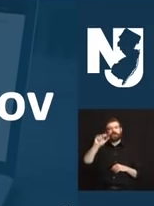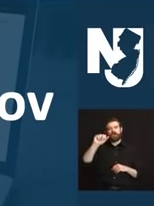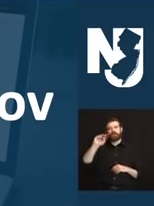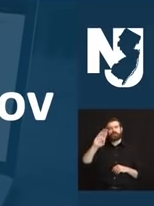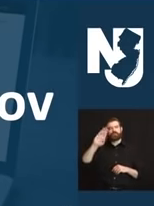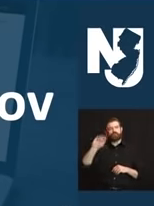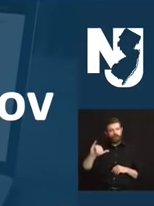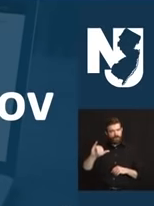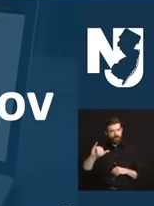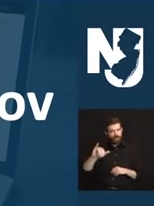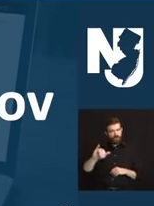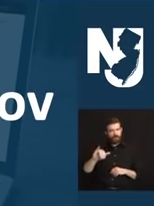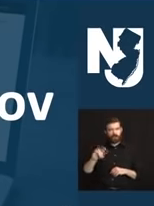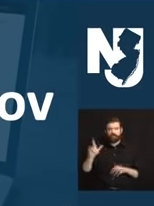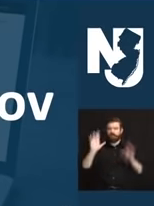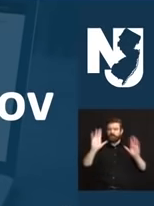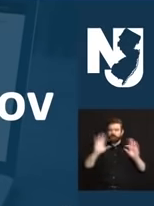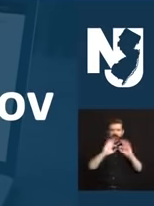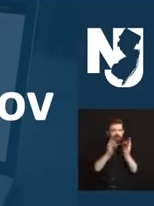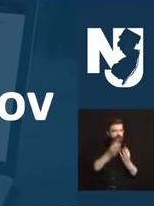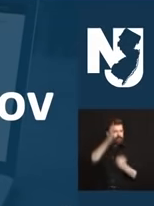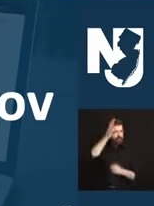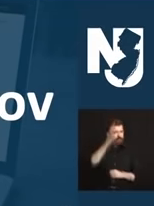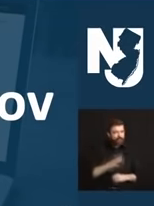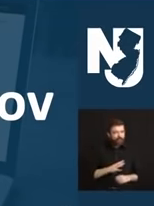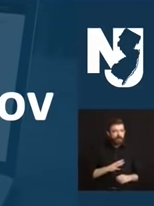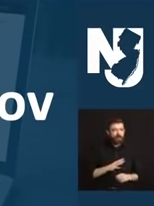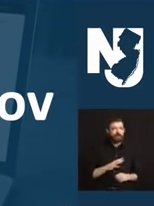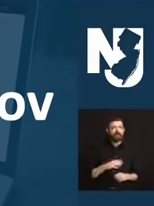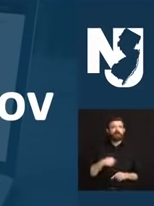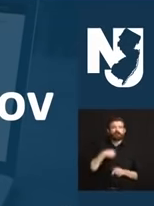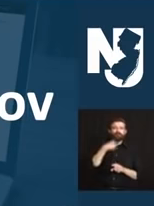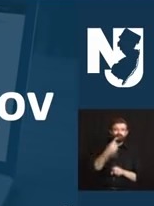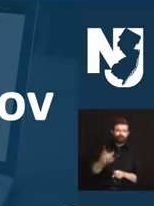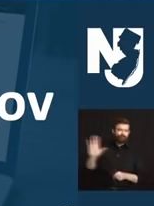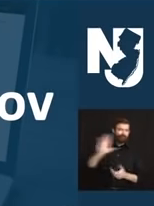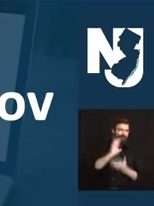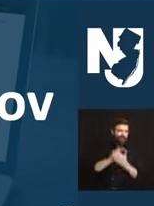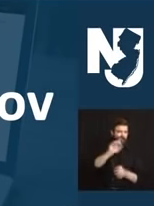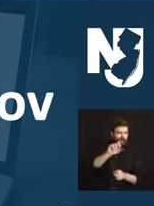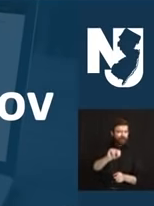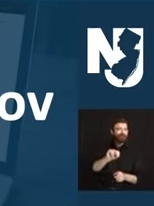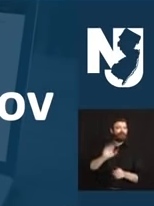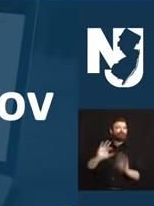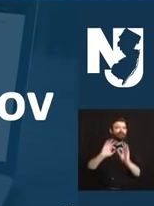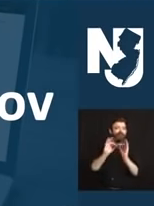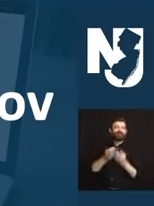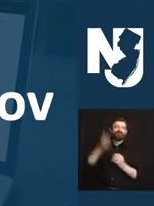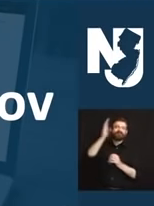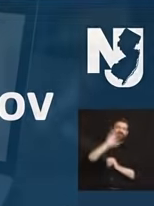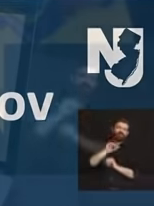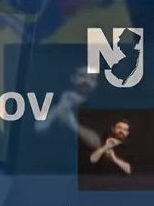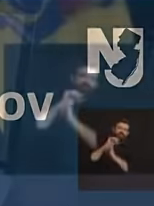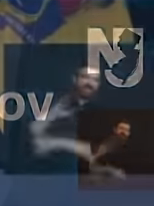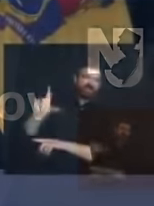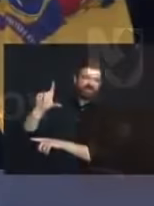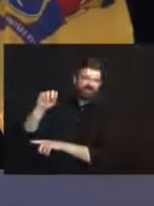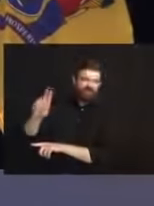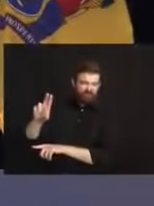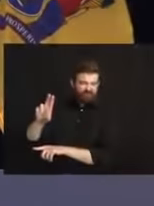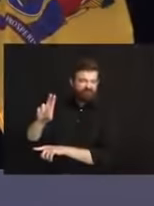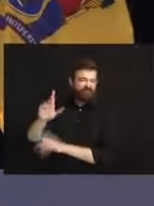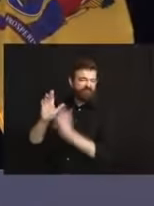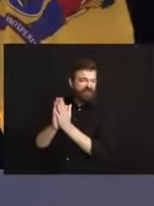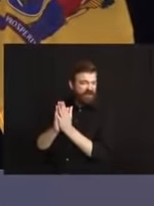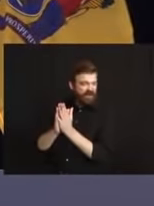Ellen, his wife and their family, God bless Lou. We're thinking of him. He's in our prayers. With that, please help me welcome the woman